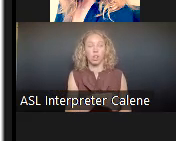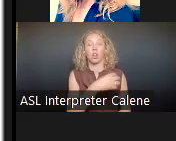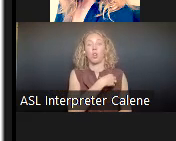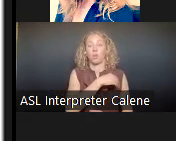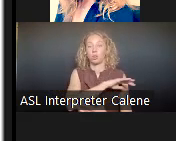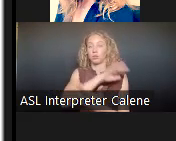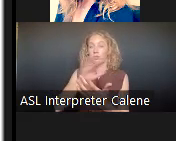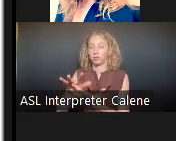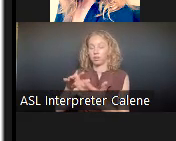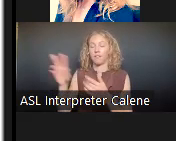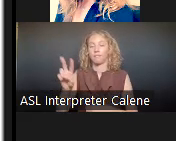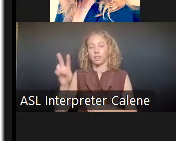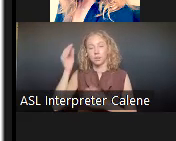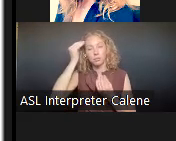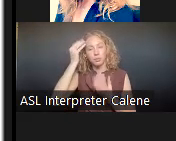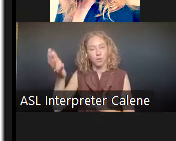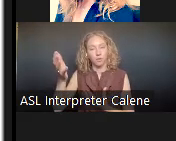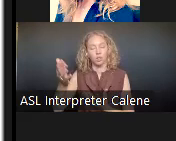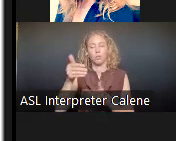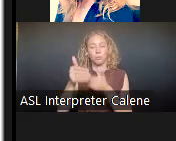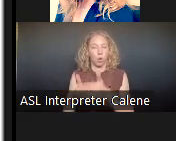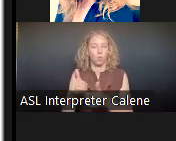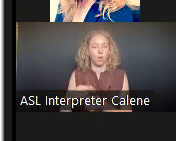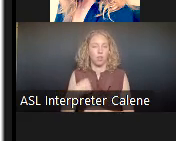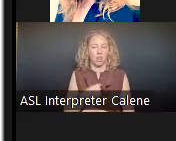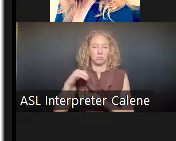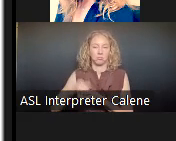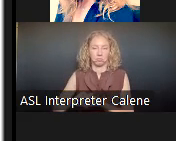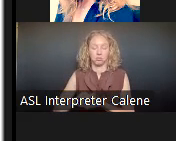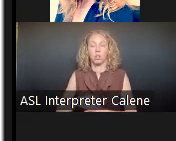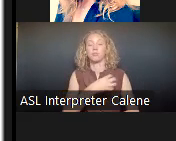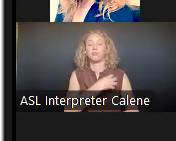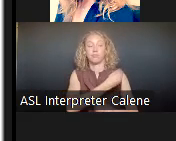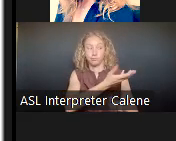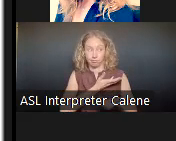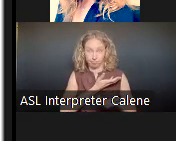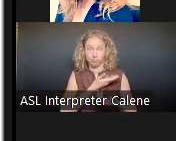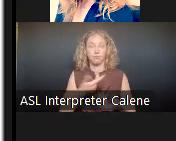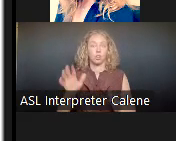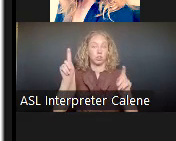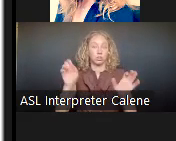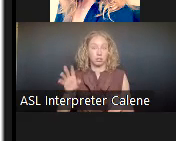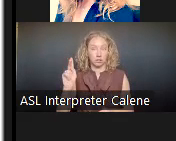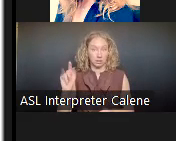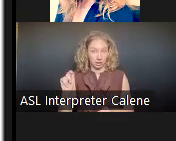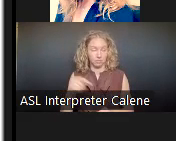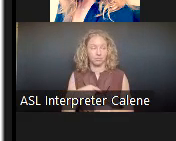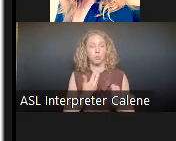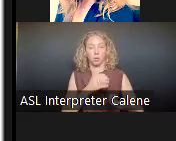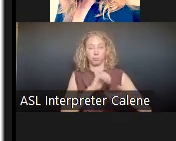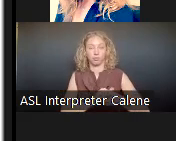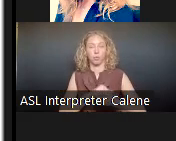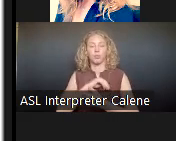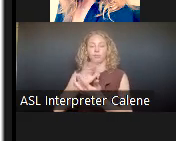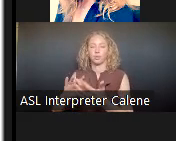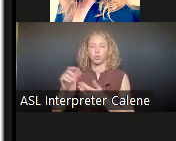initiate the victim notification protocol with us. So they let us know that the kit has now been tested, and they would like us to contact